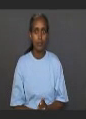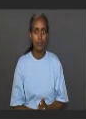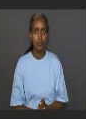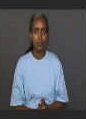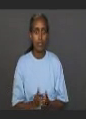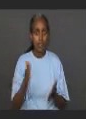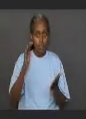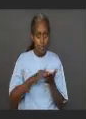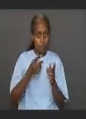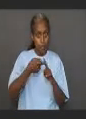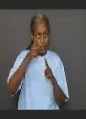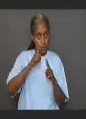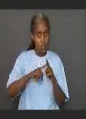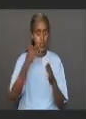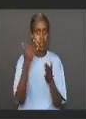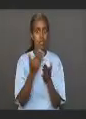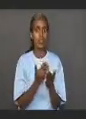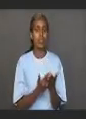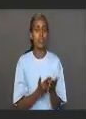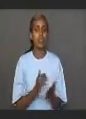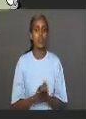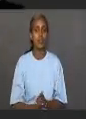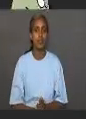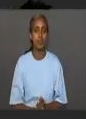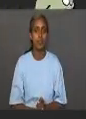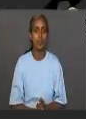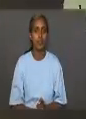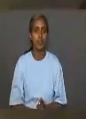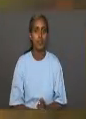Let's get back to our lesson.